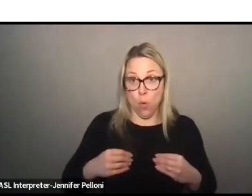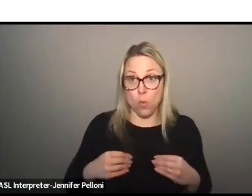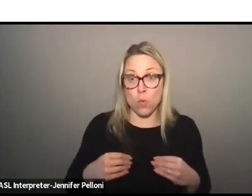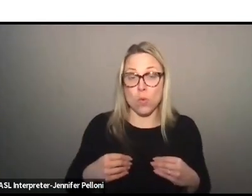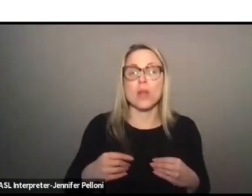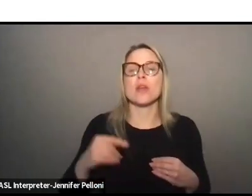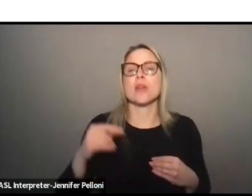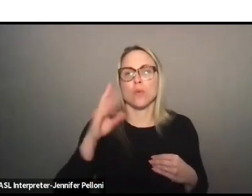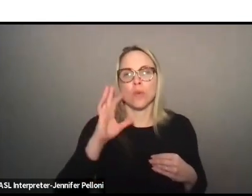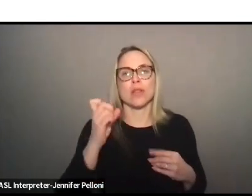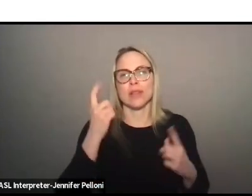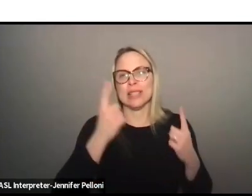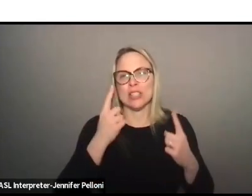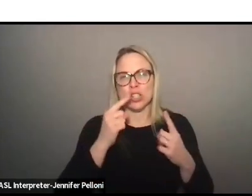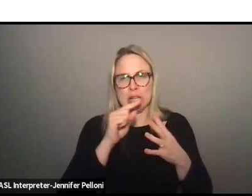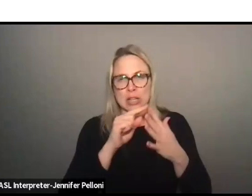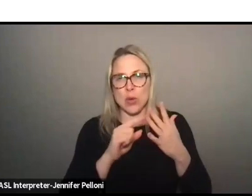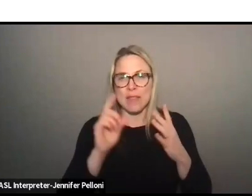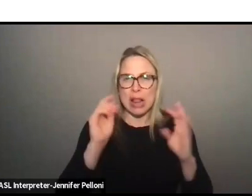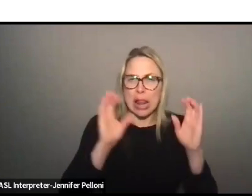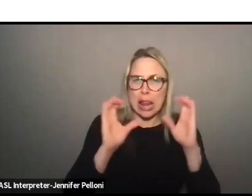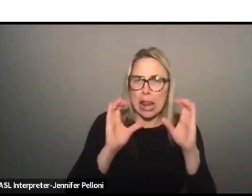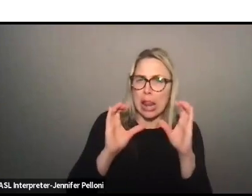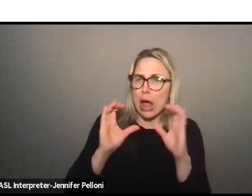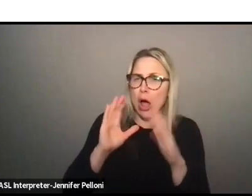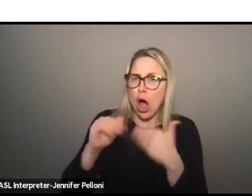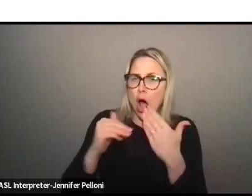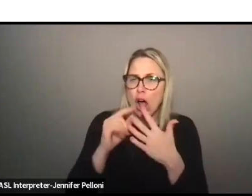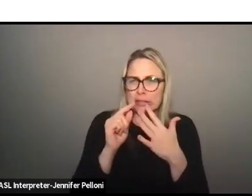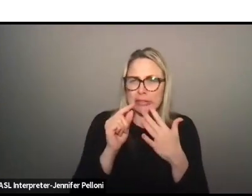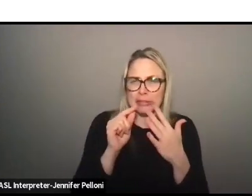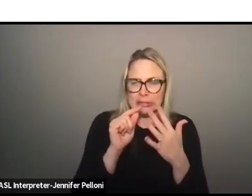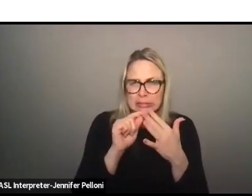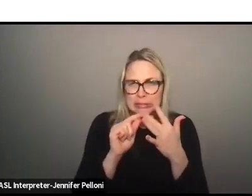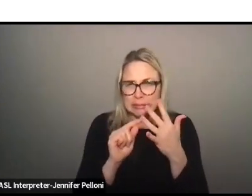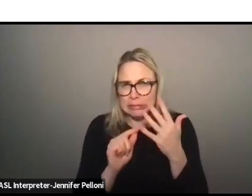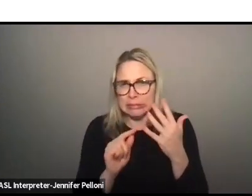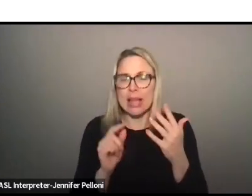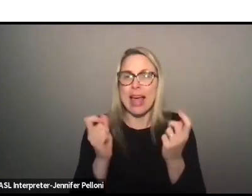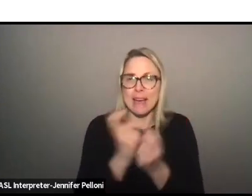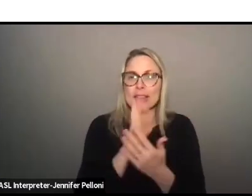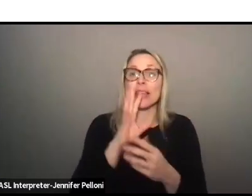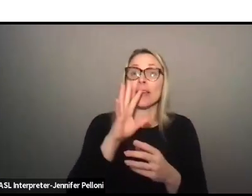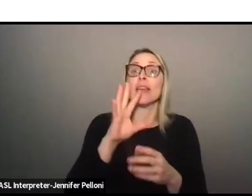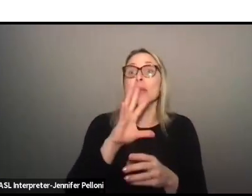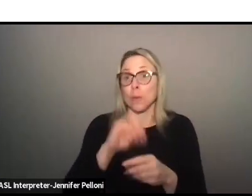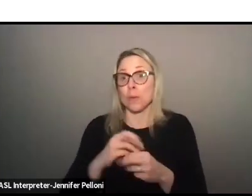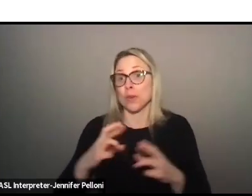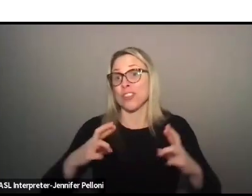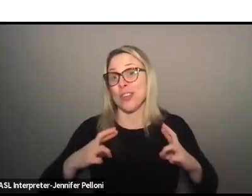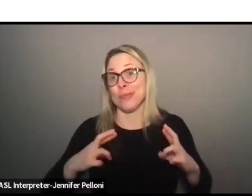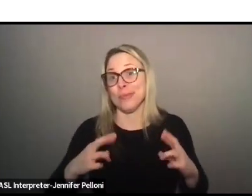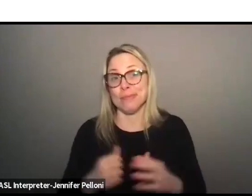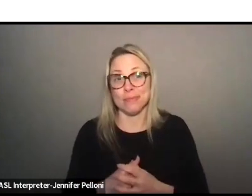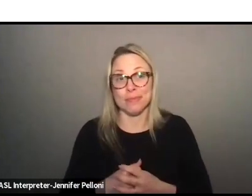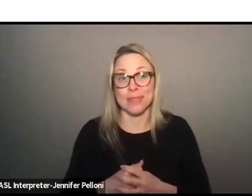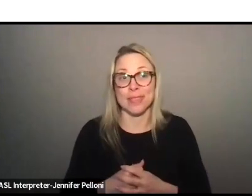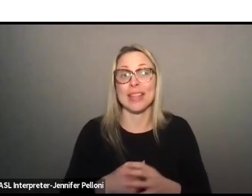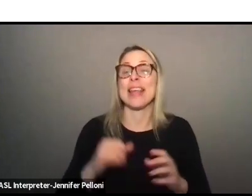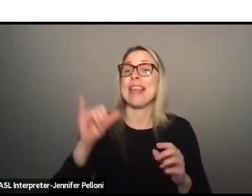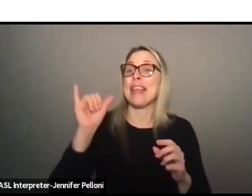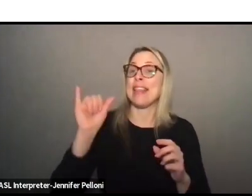look under every rock for all of these things, as well as your retirement. And then that estate